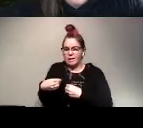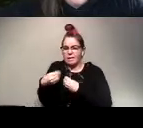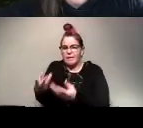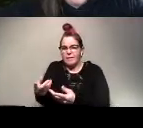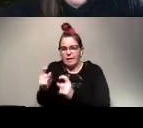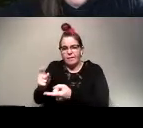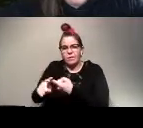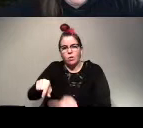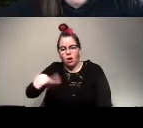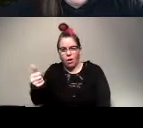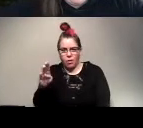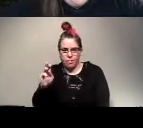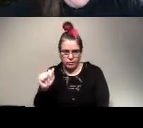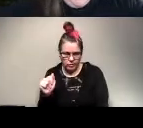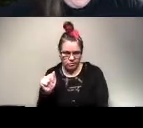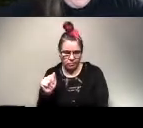bacterium.